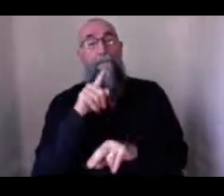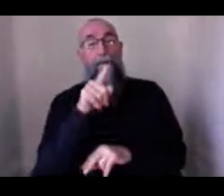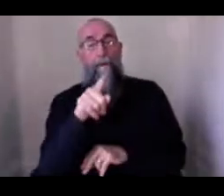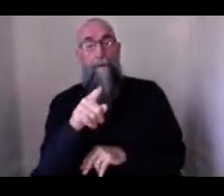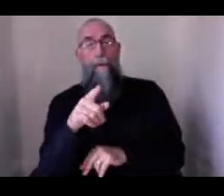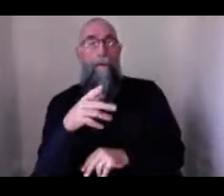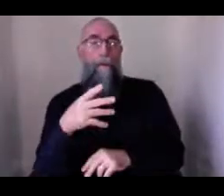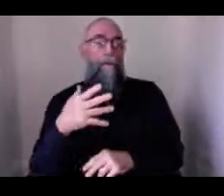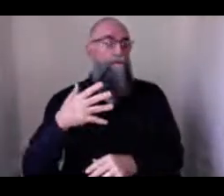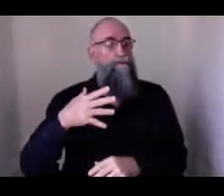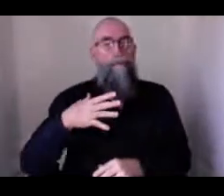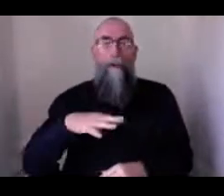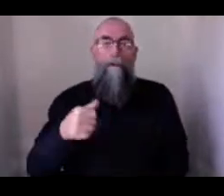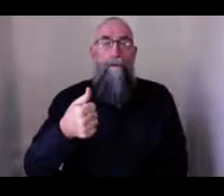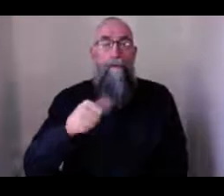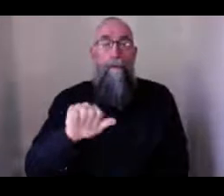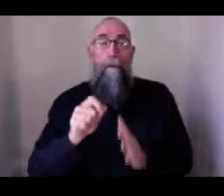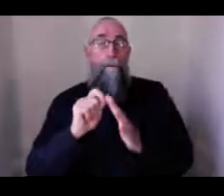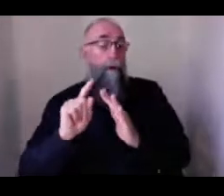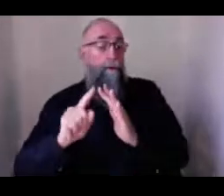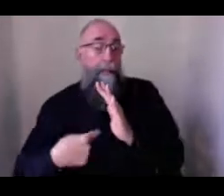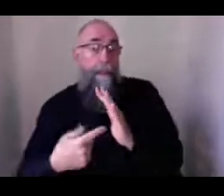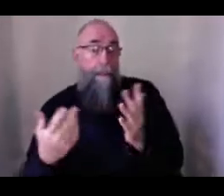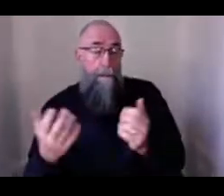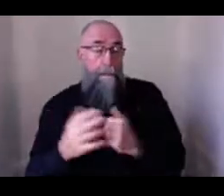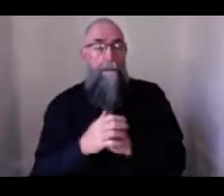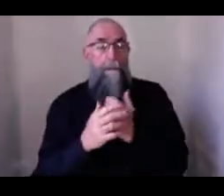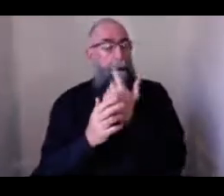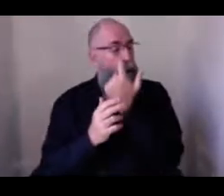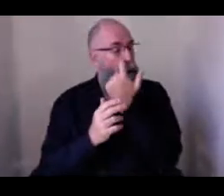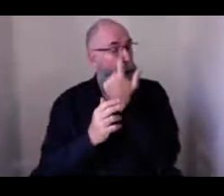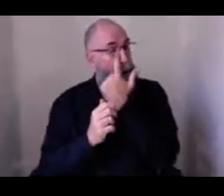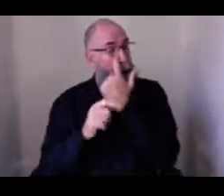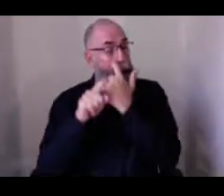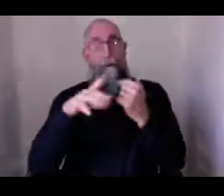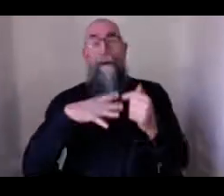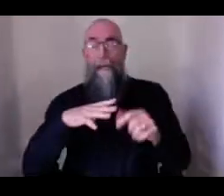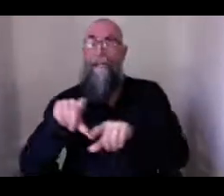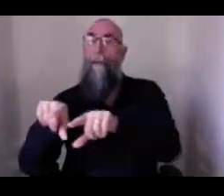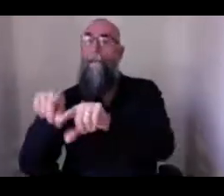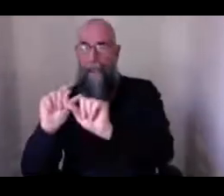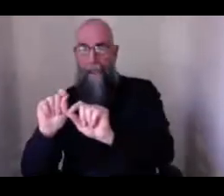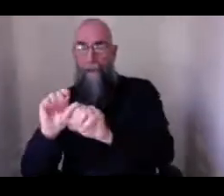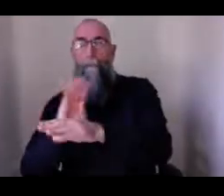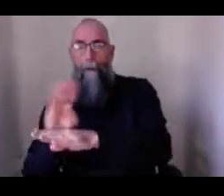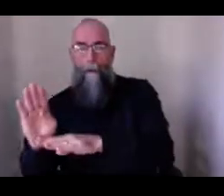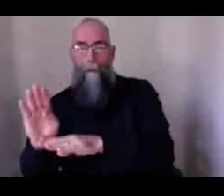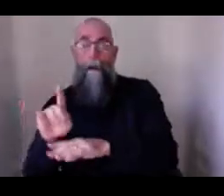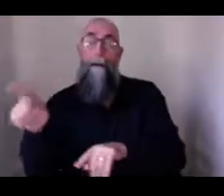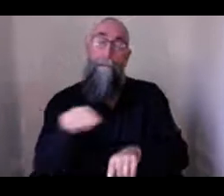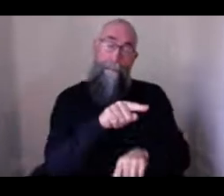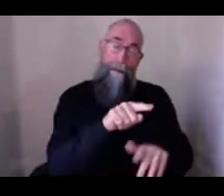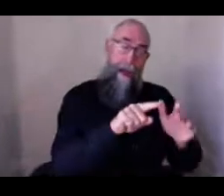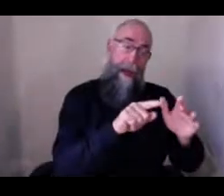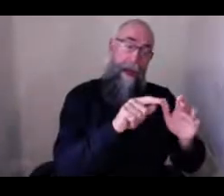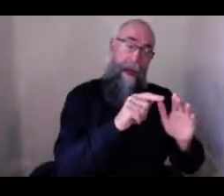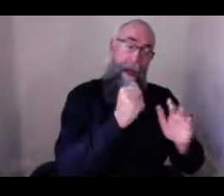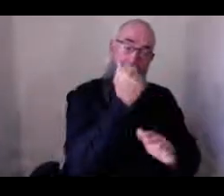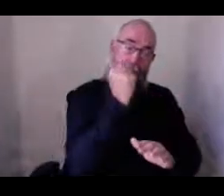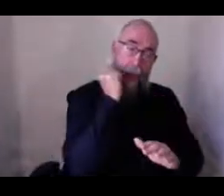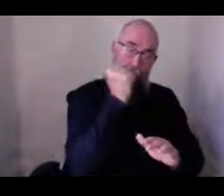through projects, you will need to select a board. So yes, Aboriginal Arts and Culture Board, the Classical